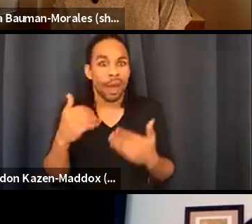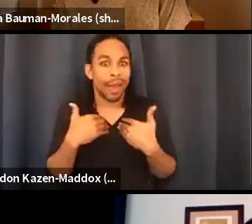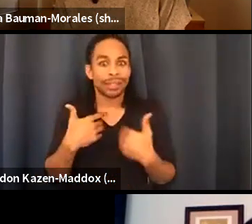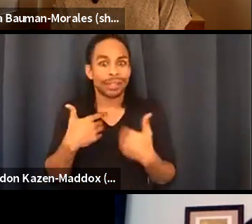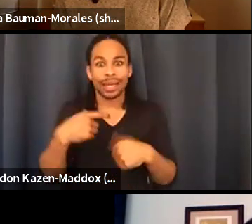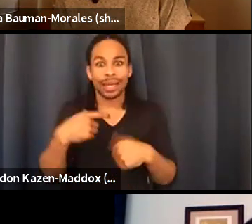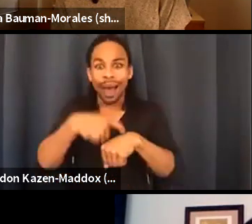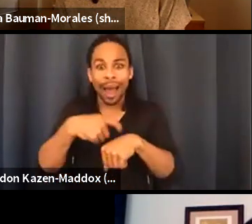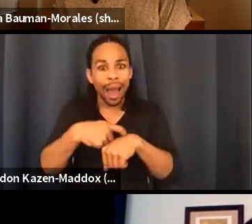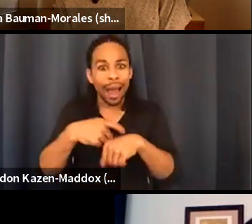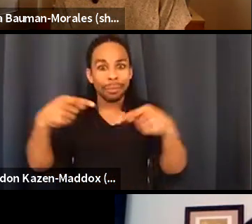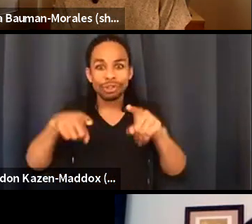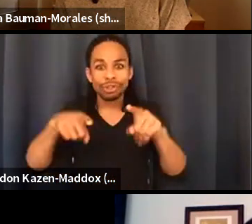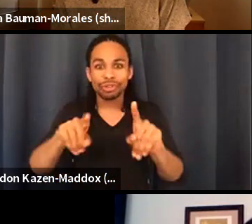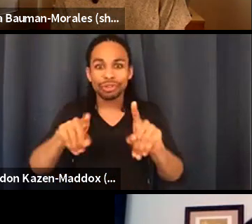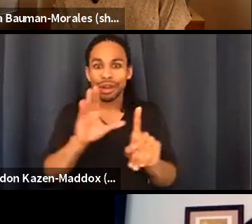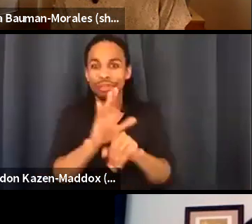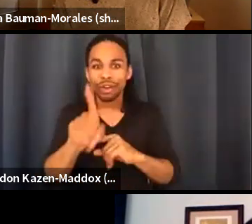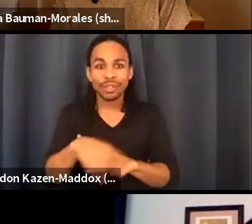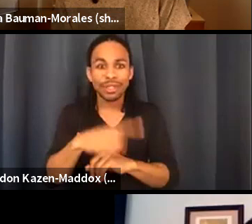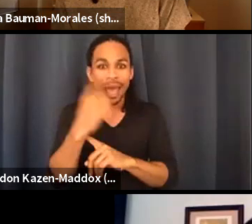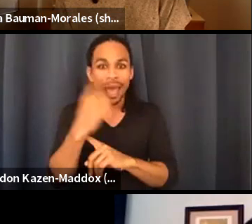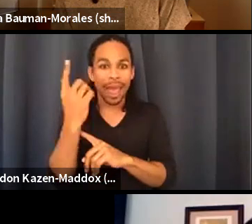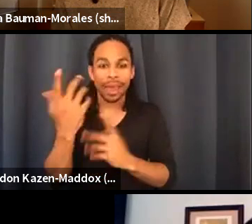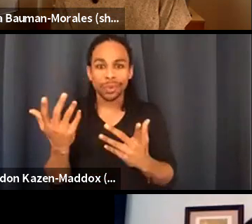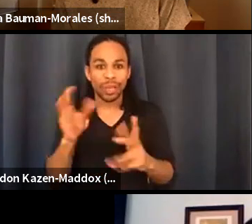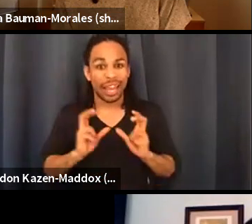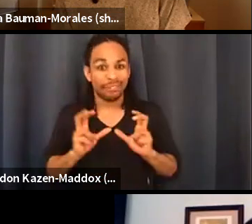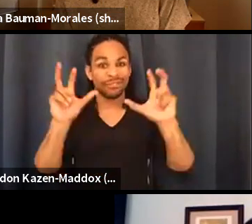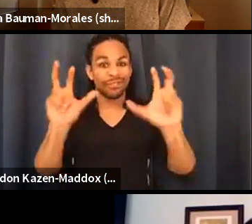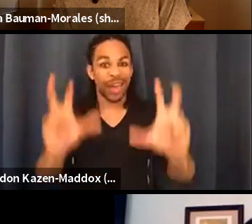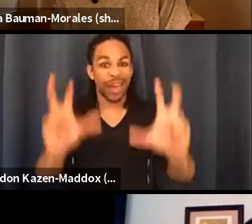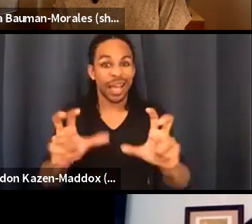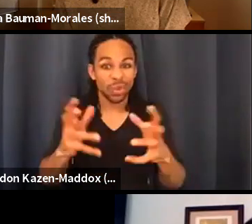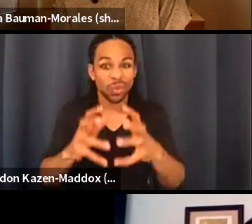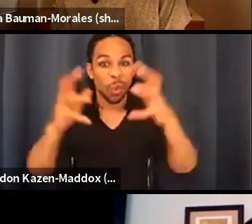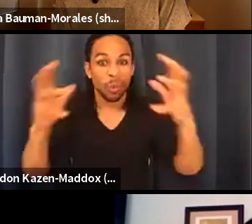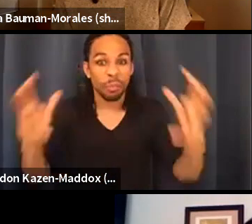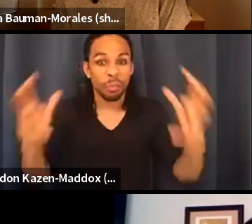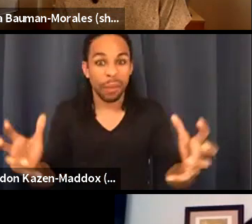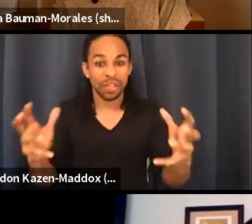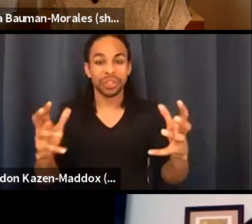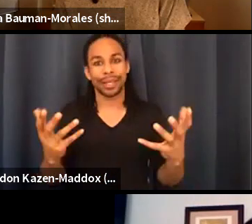your staff, I don't want to go to 5 fucking meetings. You know,